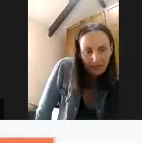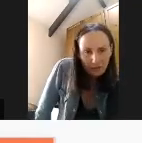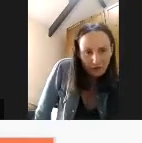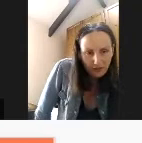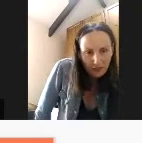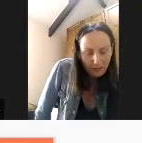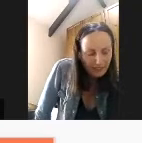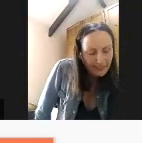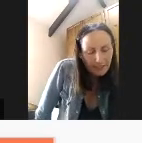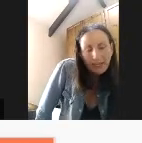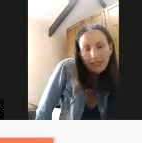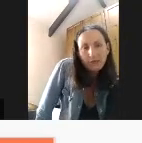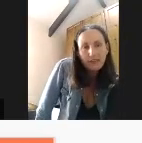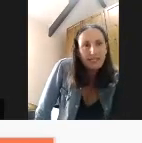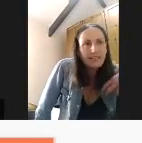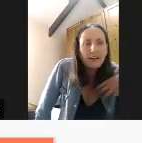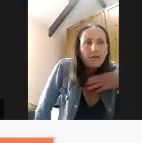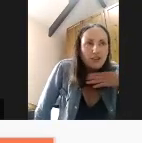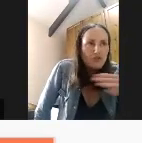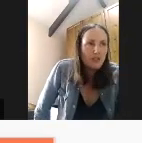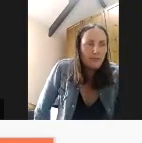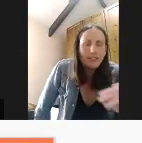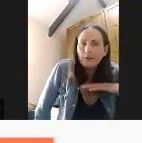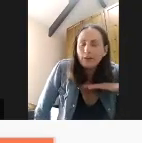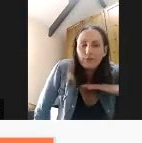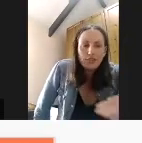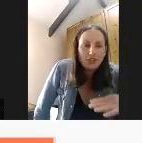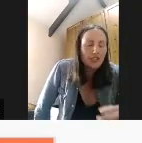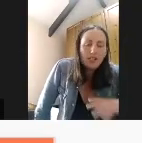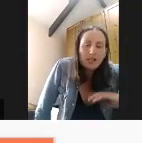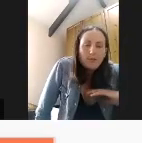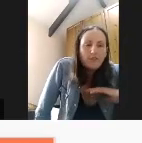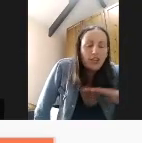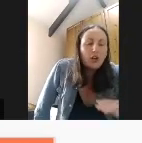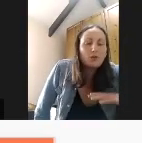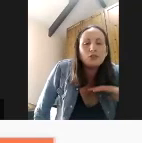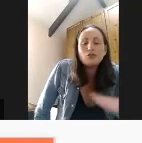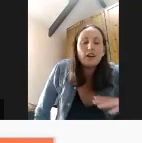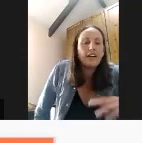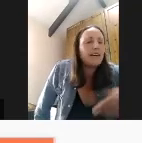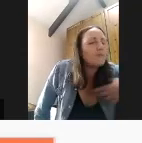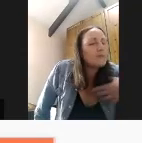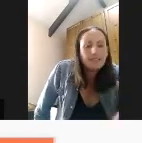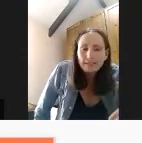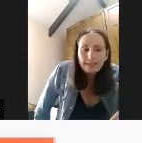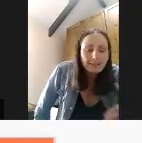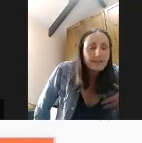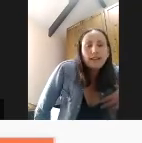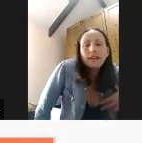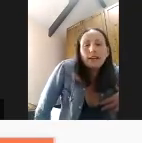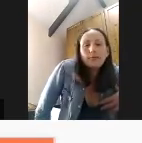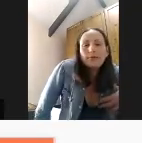way that the company is led. And we end up with these very streamlined, very efficient very cold and dry